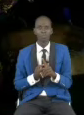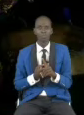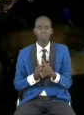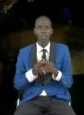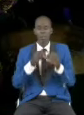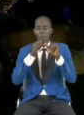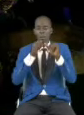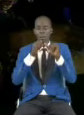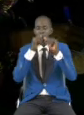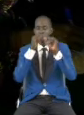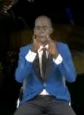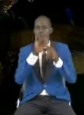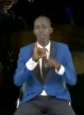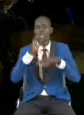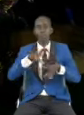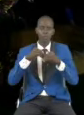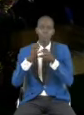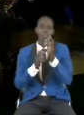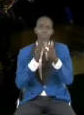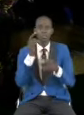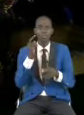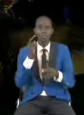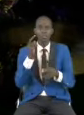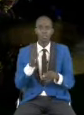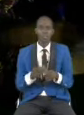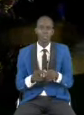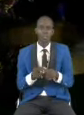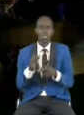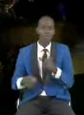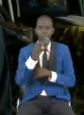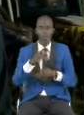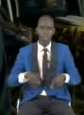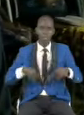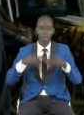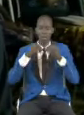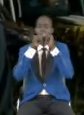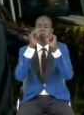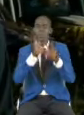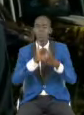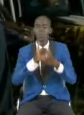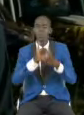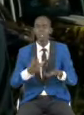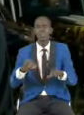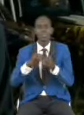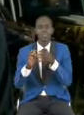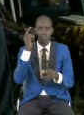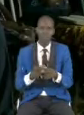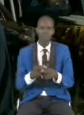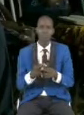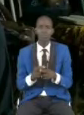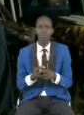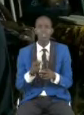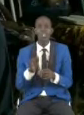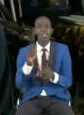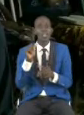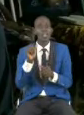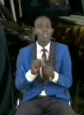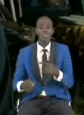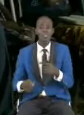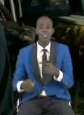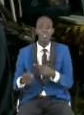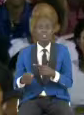your life. Every day of your life, blessing. Every day of my